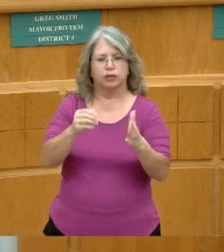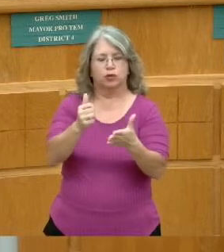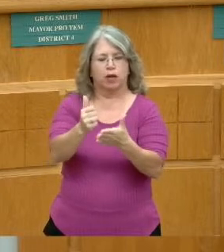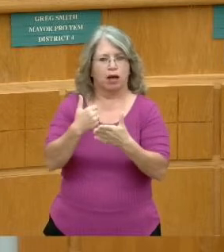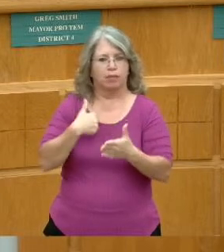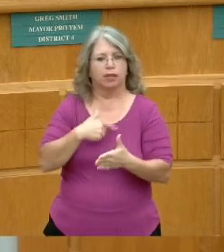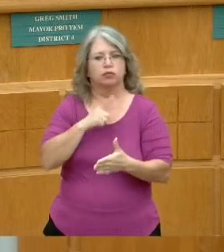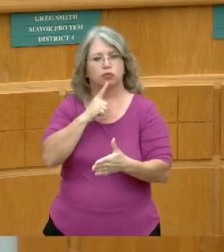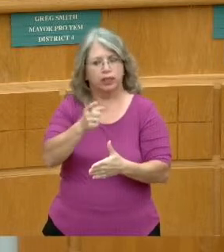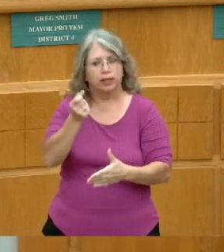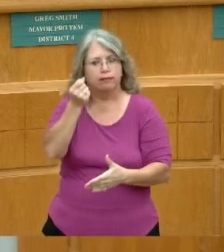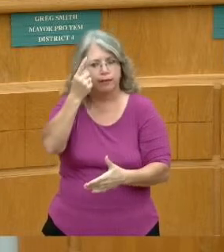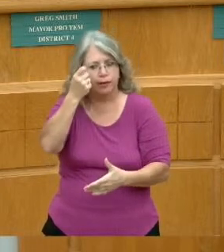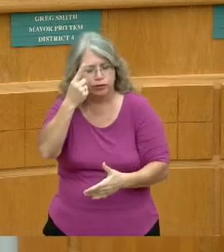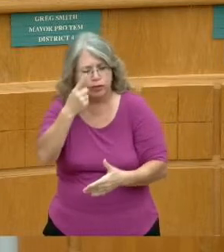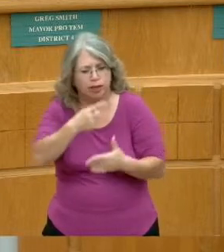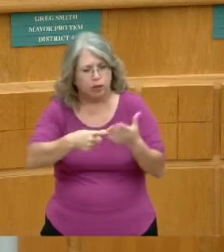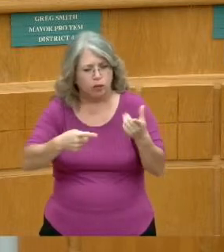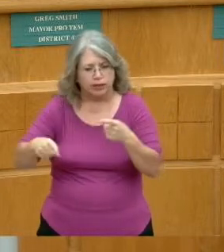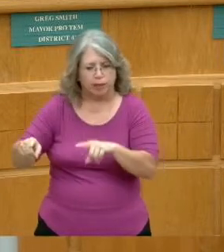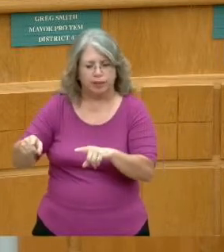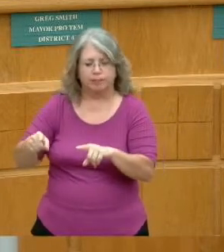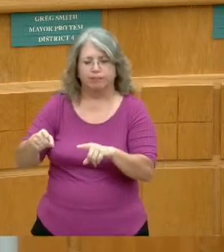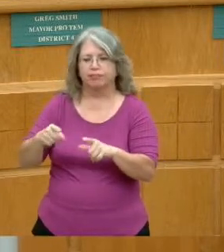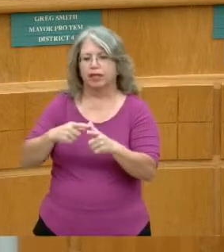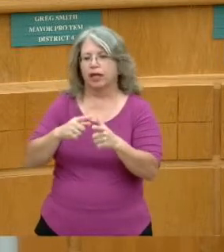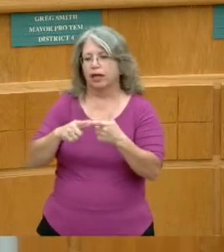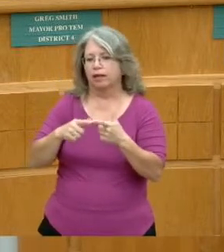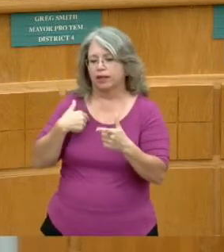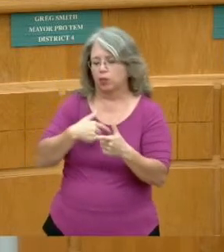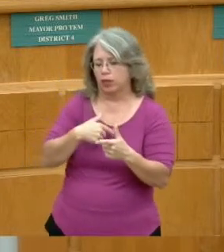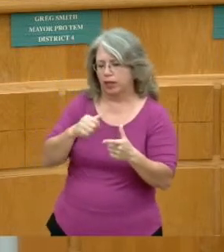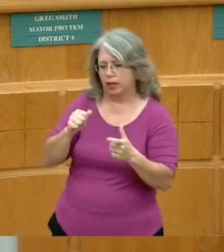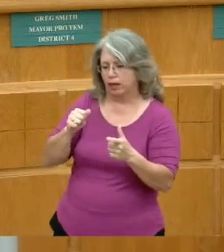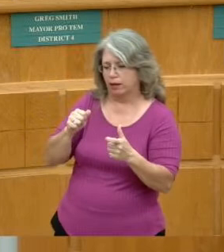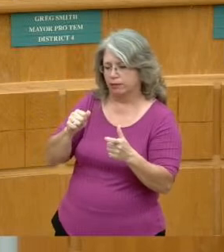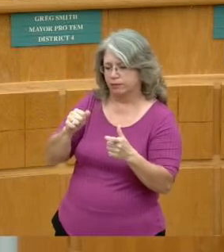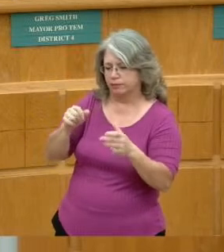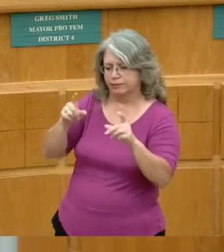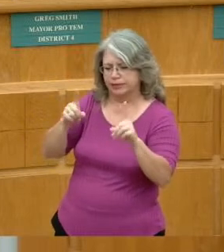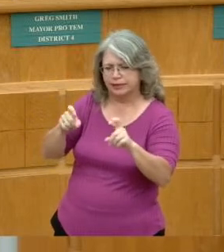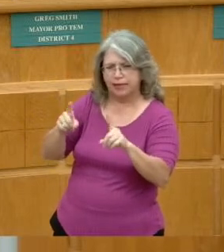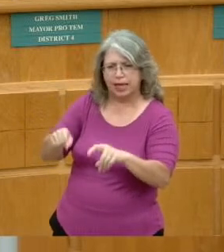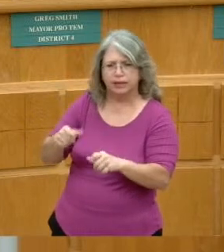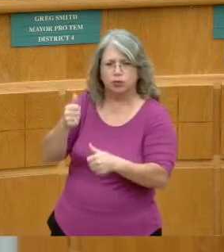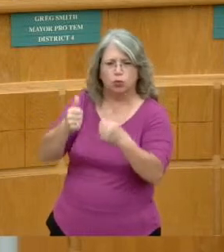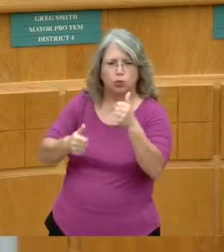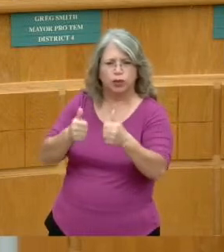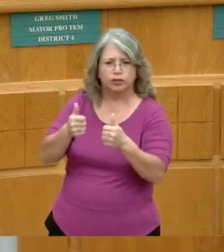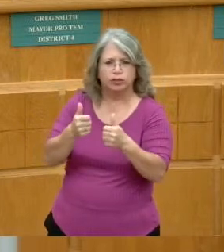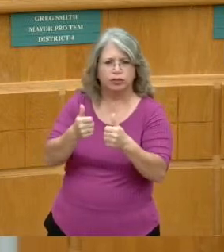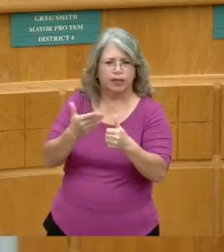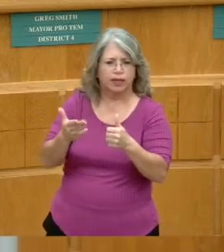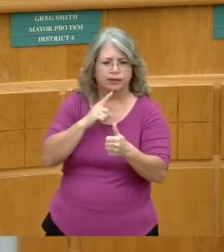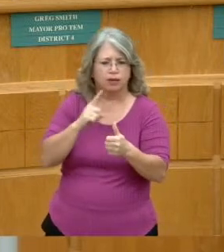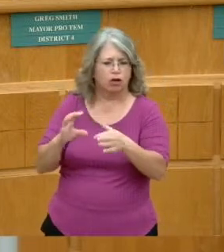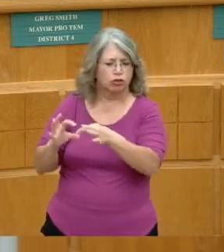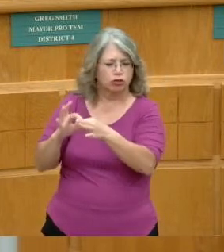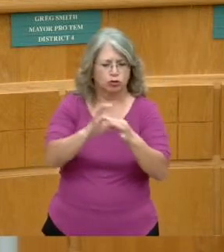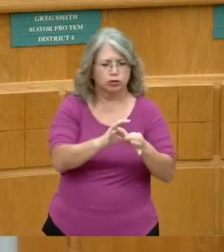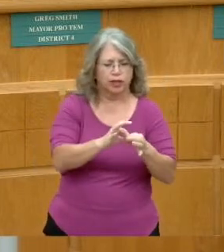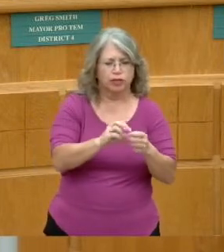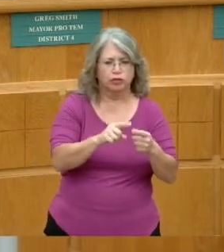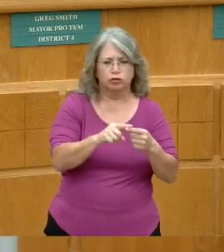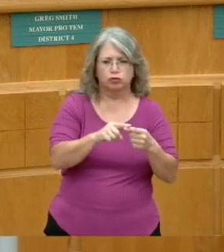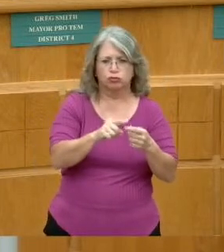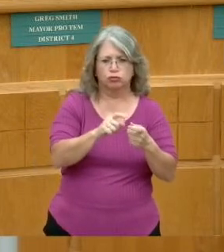decide, or not decide, but test what sorts of factors are associated with this geographic pattern that you see in the transmission